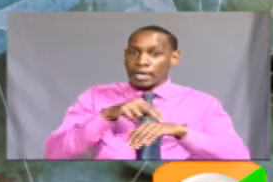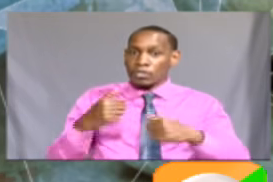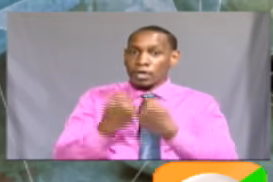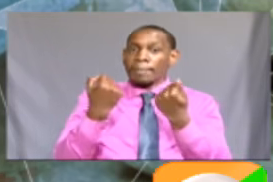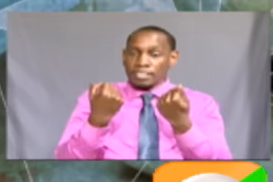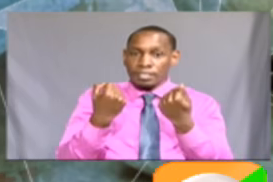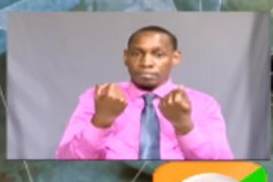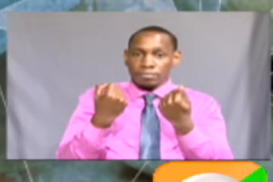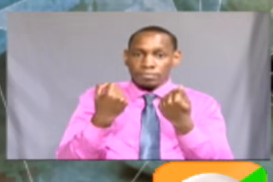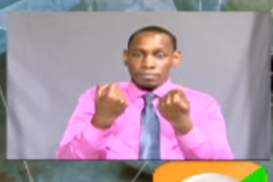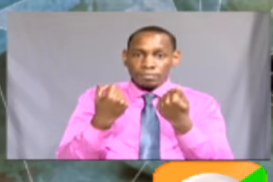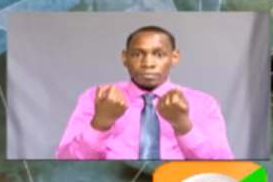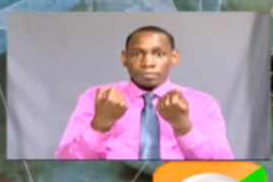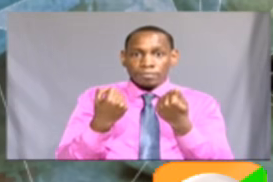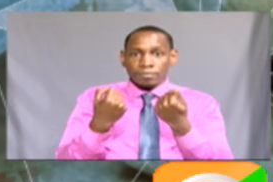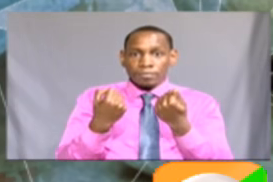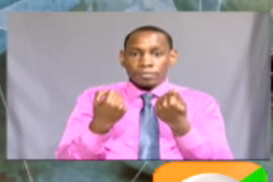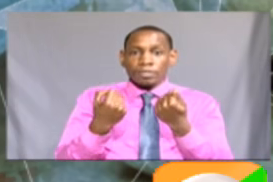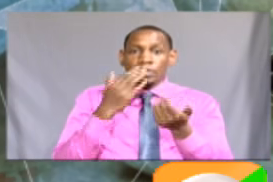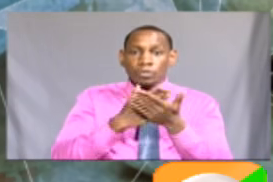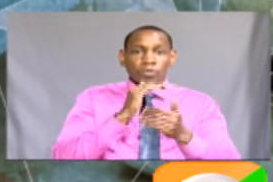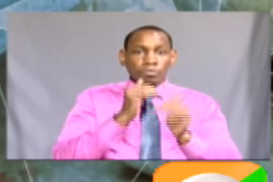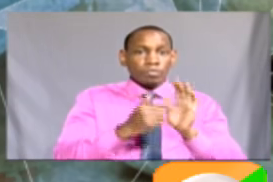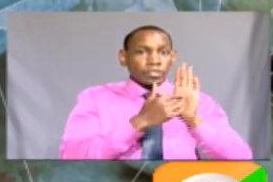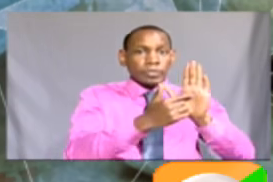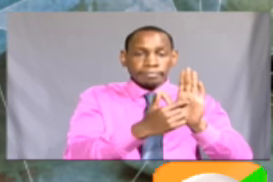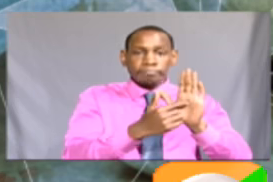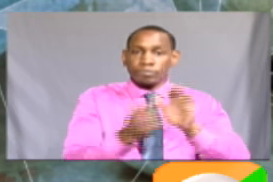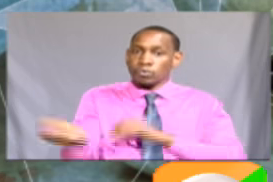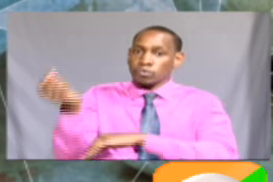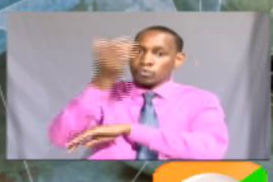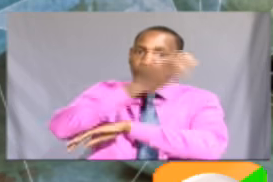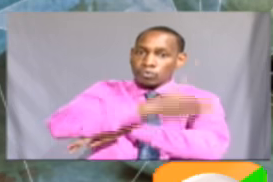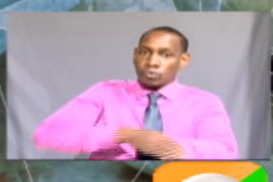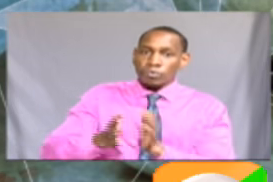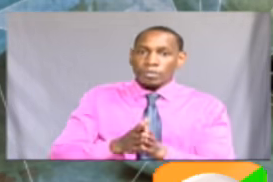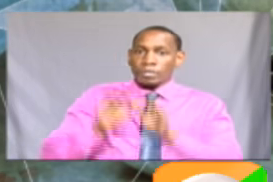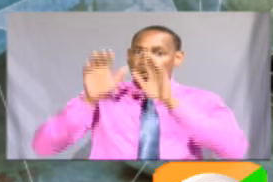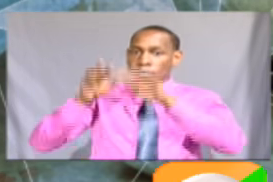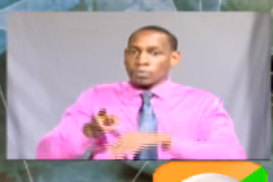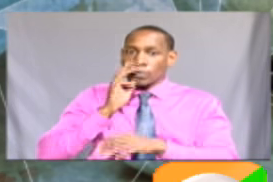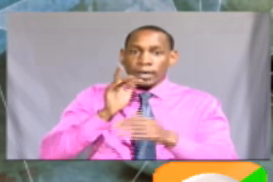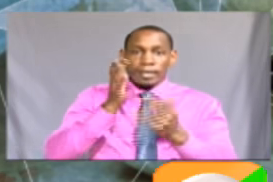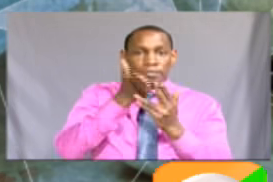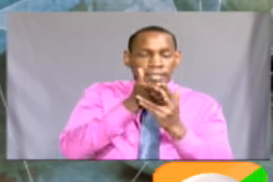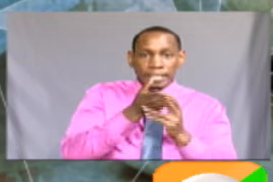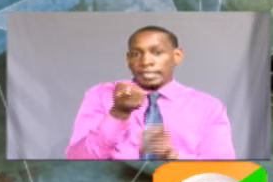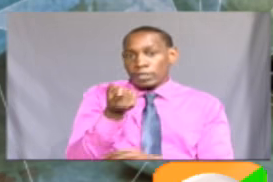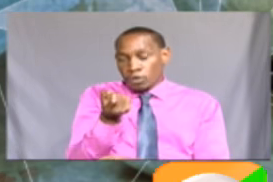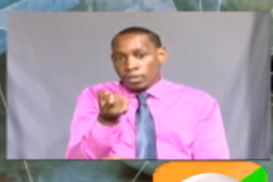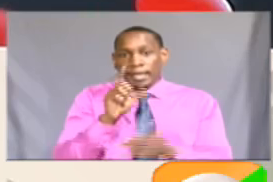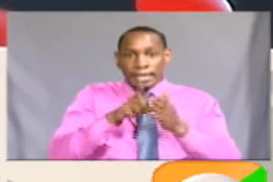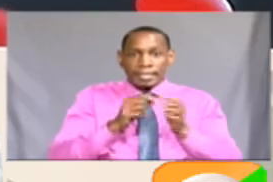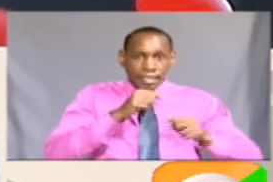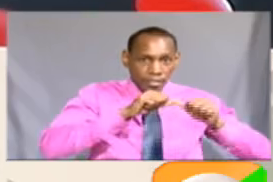It's all this we is are covering. It's all we are yeah. covering, by the way. It's I mean, all we are covering. The floods will come and intrude, quote unquote, a little bit.